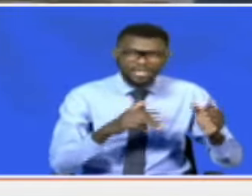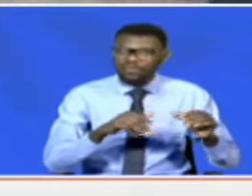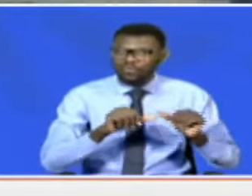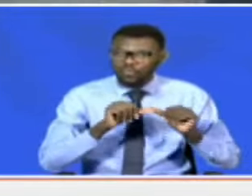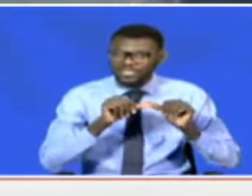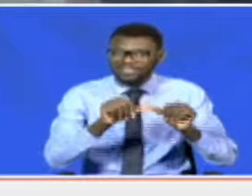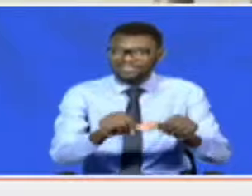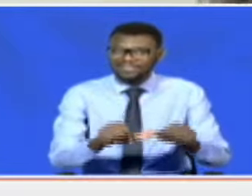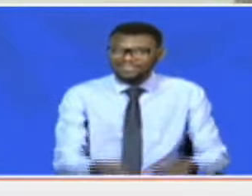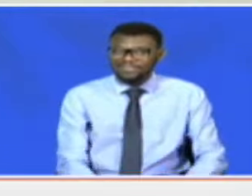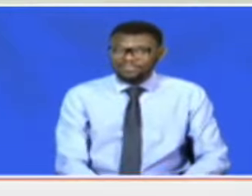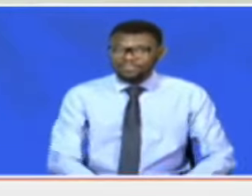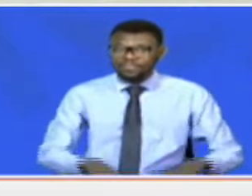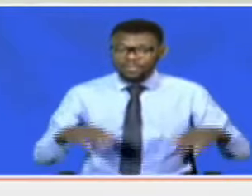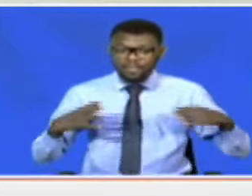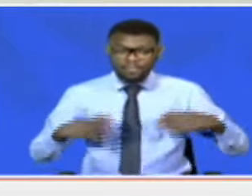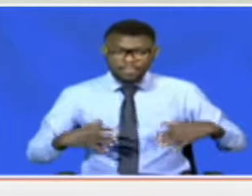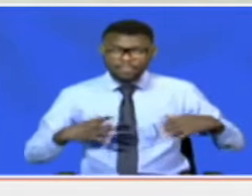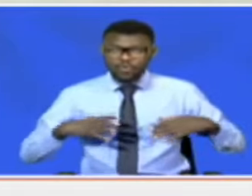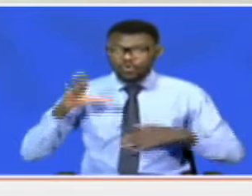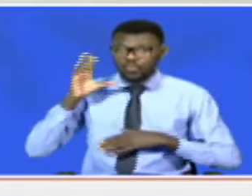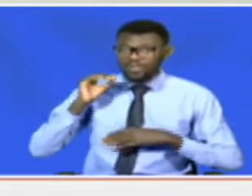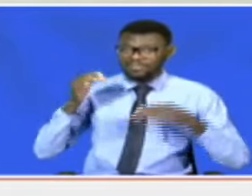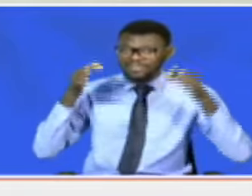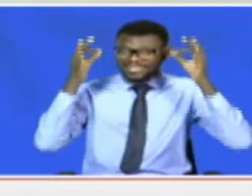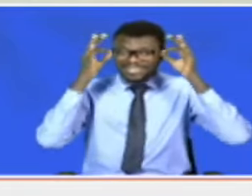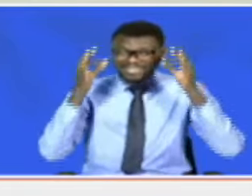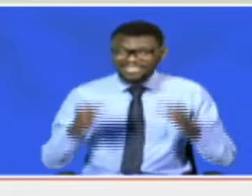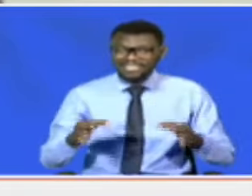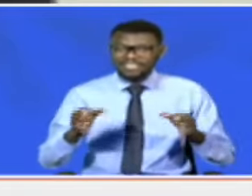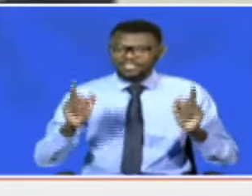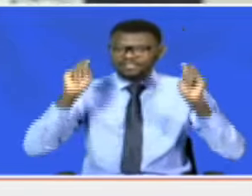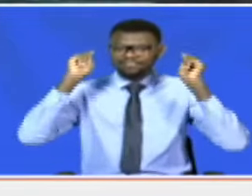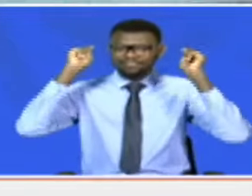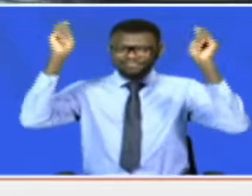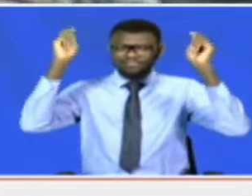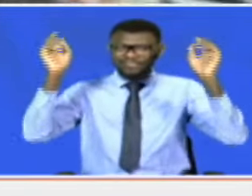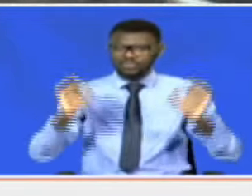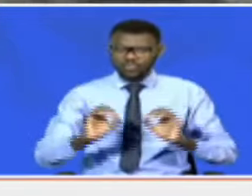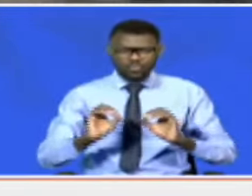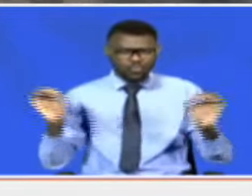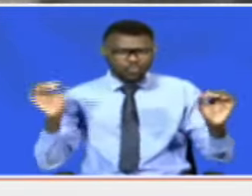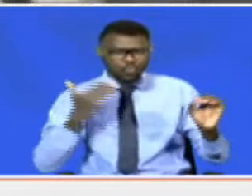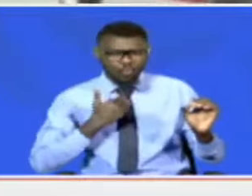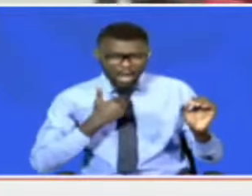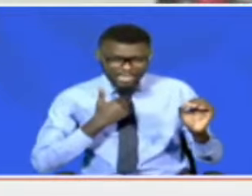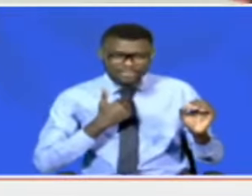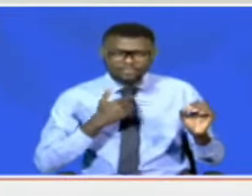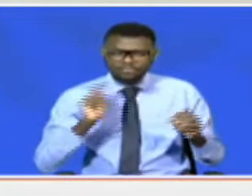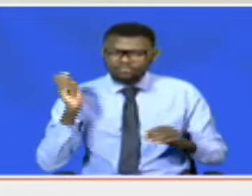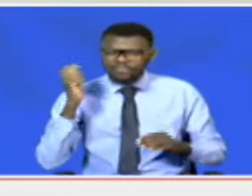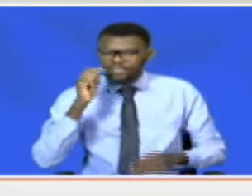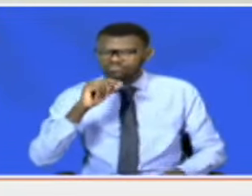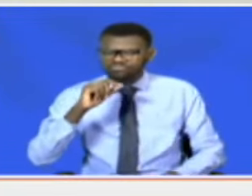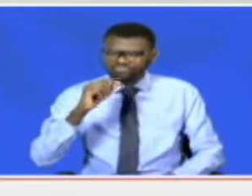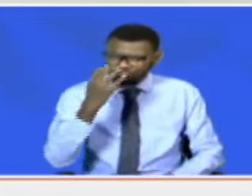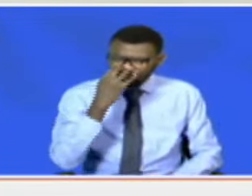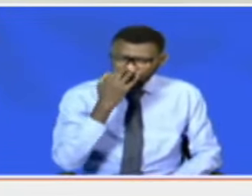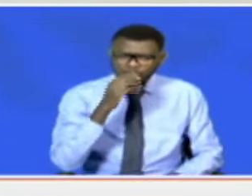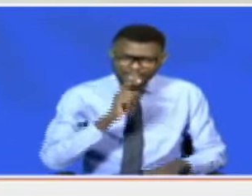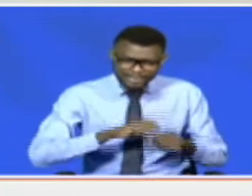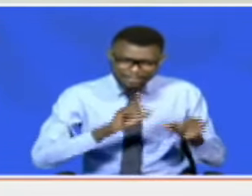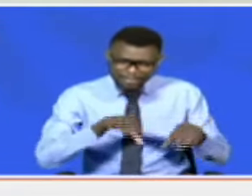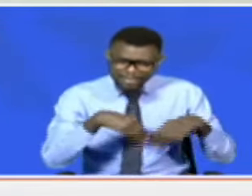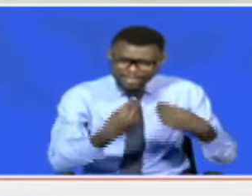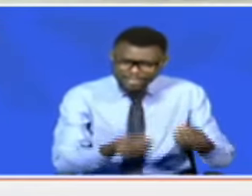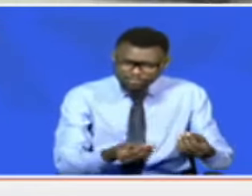Mombasa have decided not to go out because they want to give President Ruto time to see, to evaluate if what they demanded the